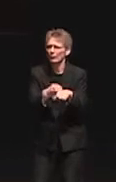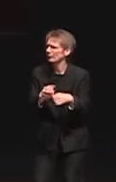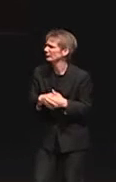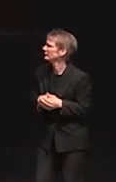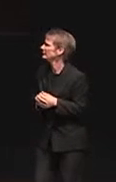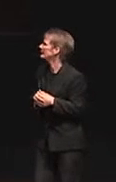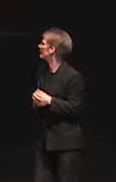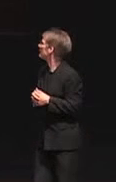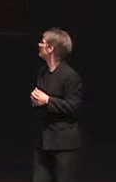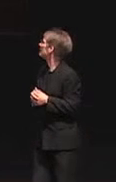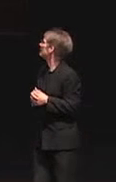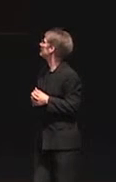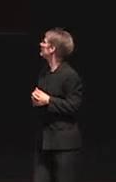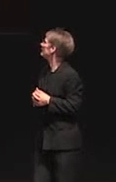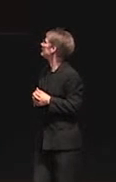do.